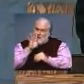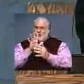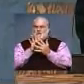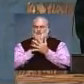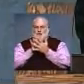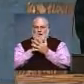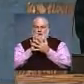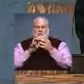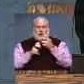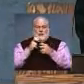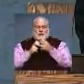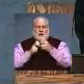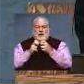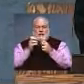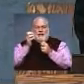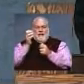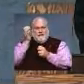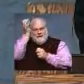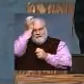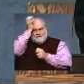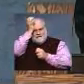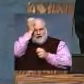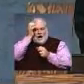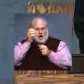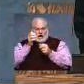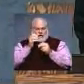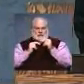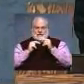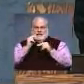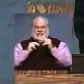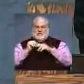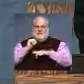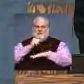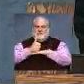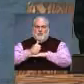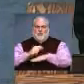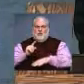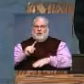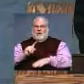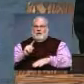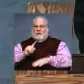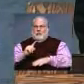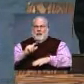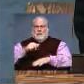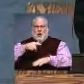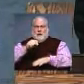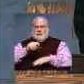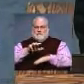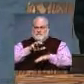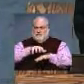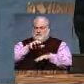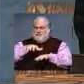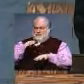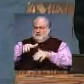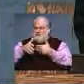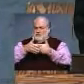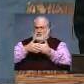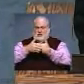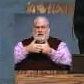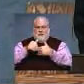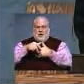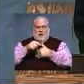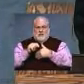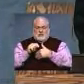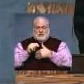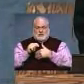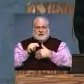station? We're going to have this concentration of apartments being built next to our neighborhood. Where's the